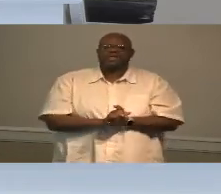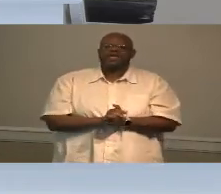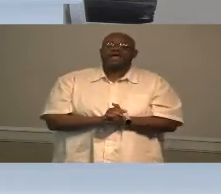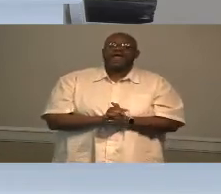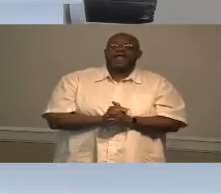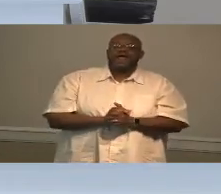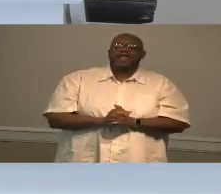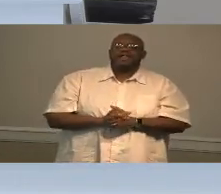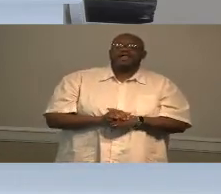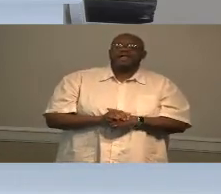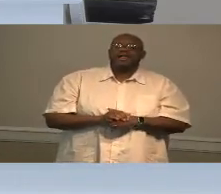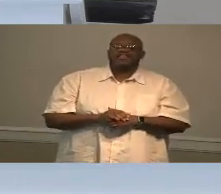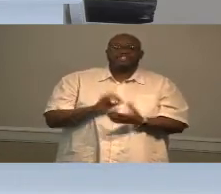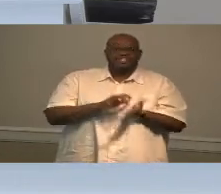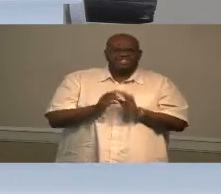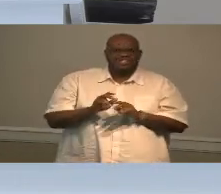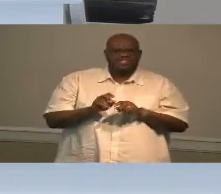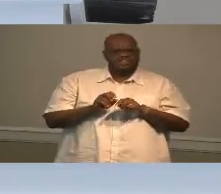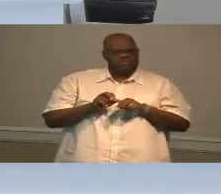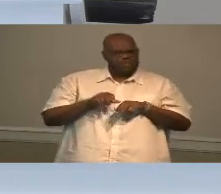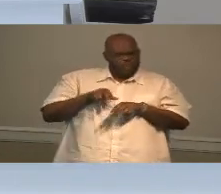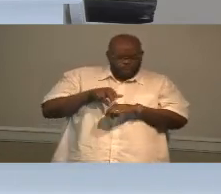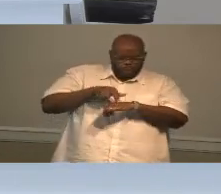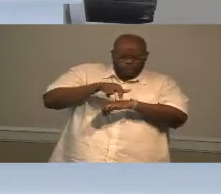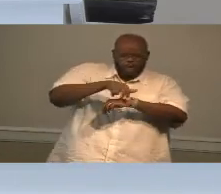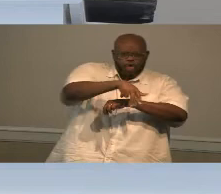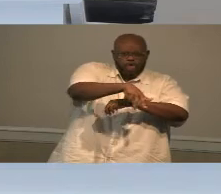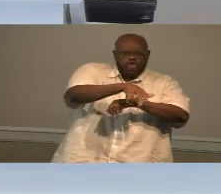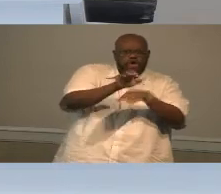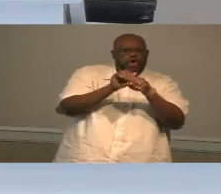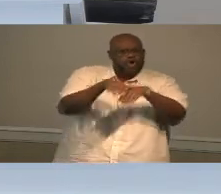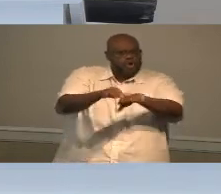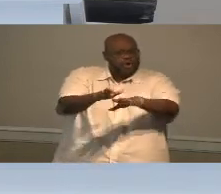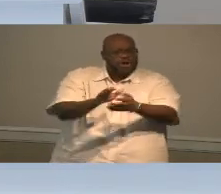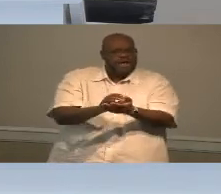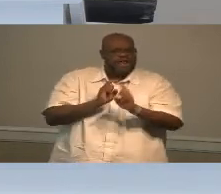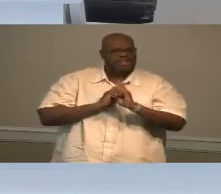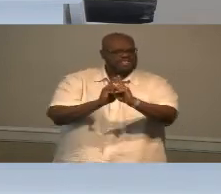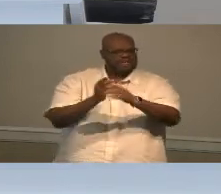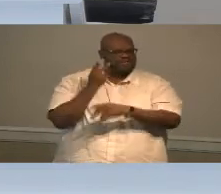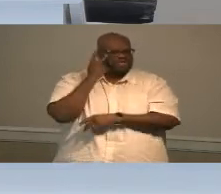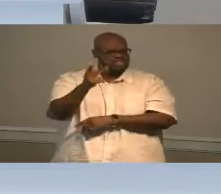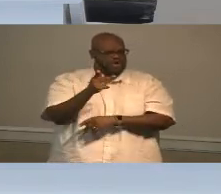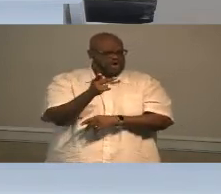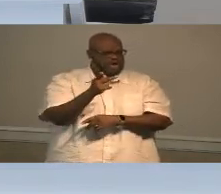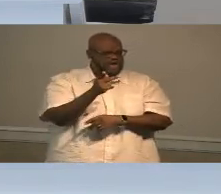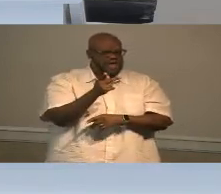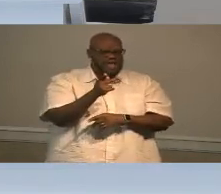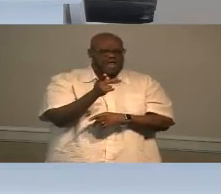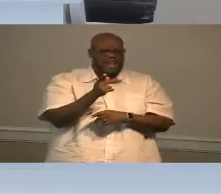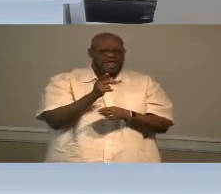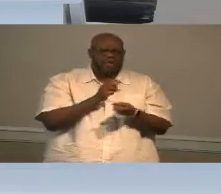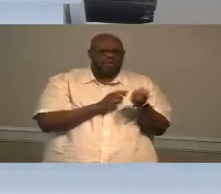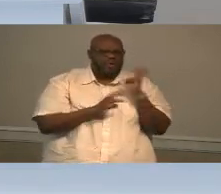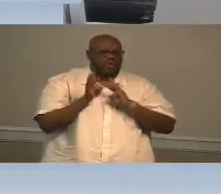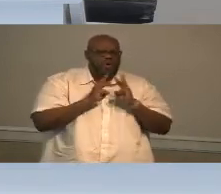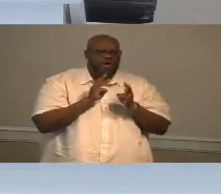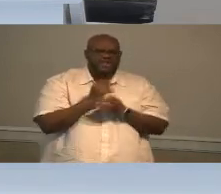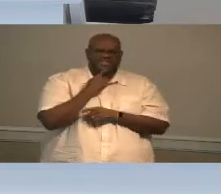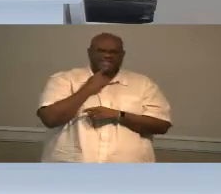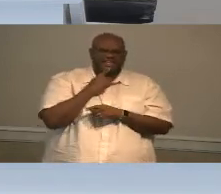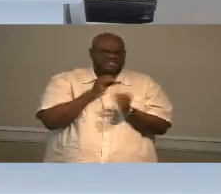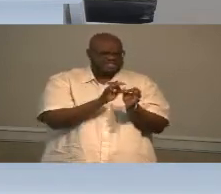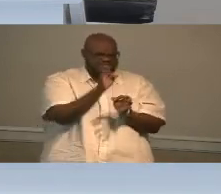them, walking on the sea. And when the disciples saw him walking on the sea, they were troubled, saying, "It is a